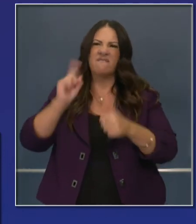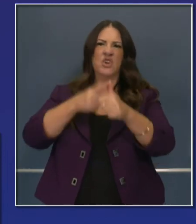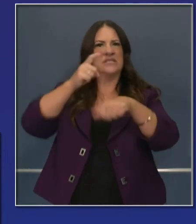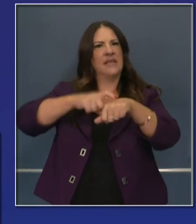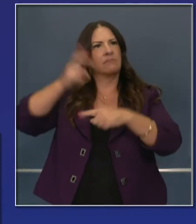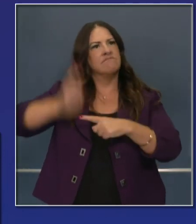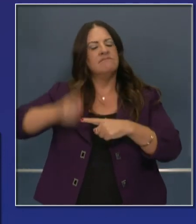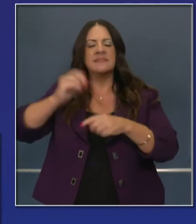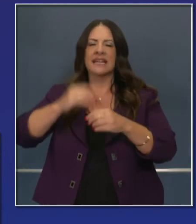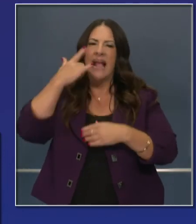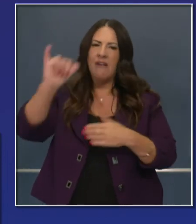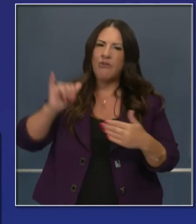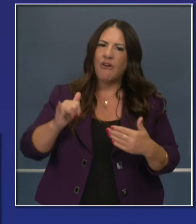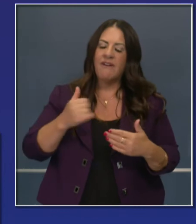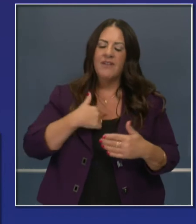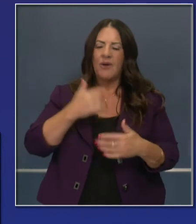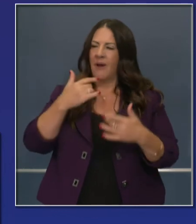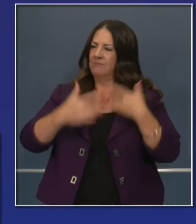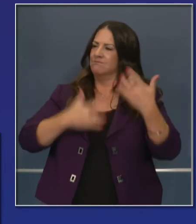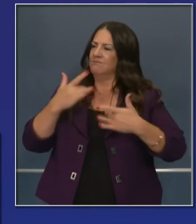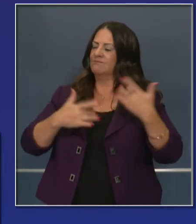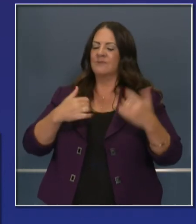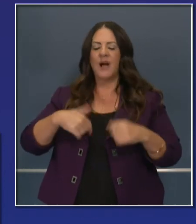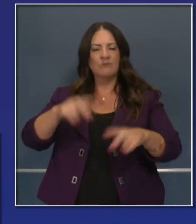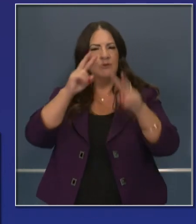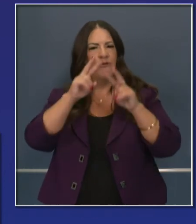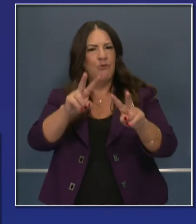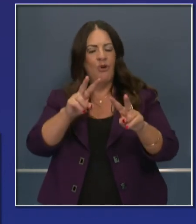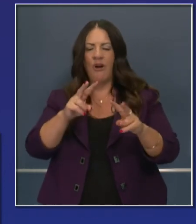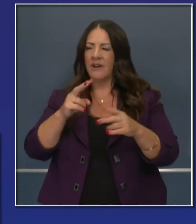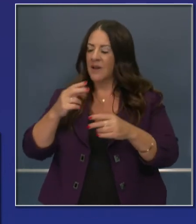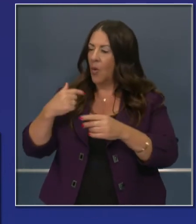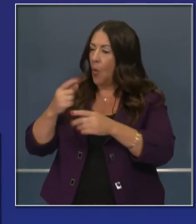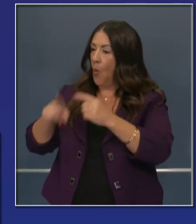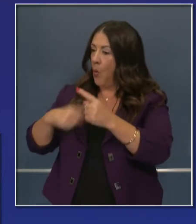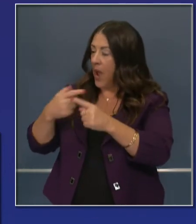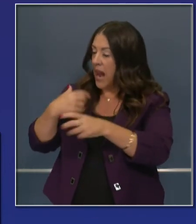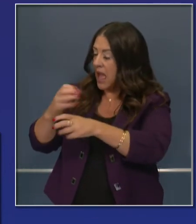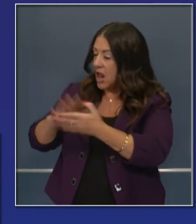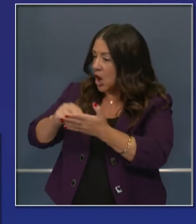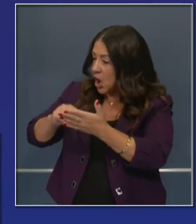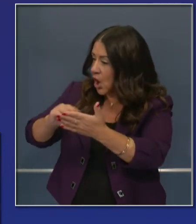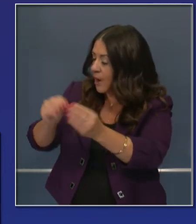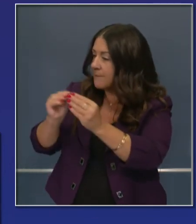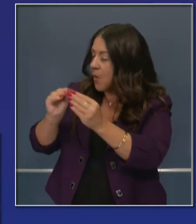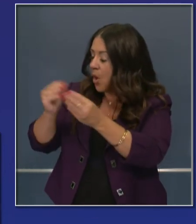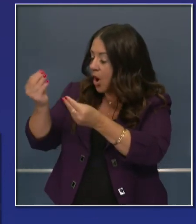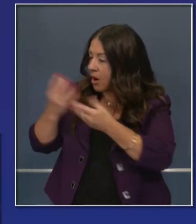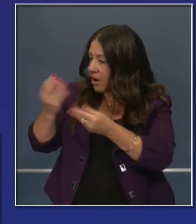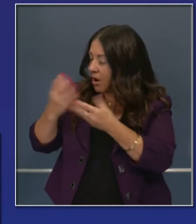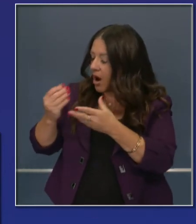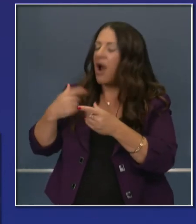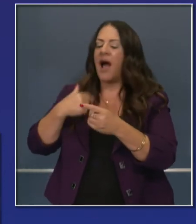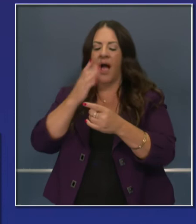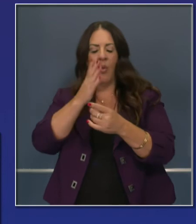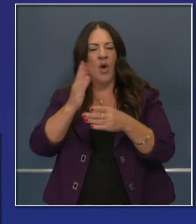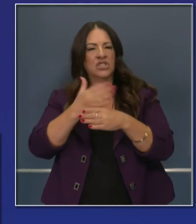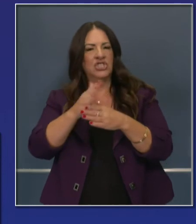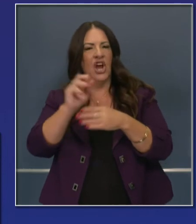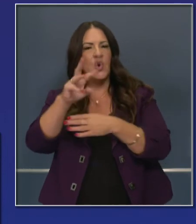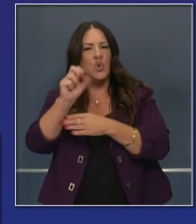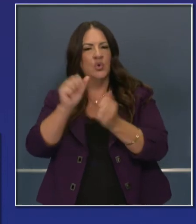to updating you on a consistent basis, and I recognize our responsibility to do more, and that's what this $200 million